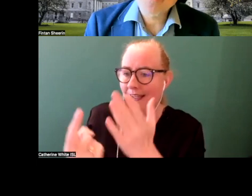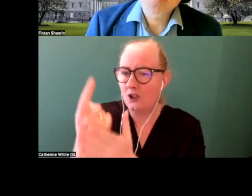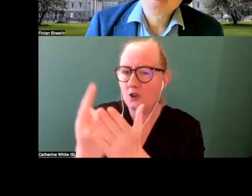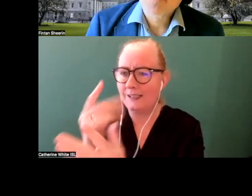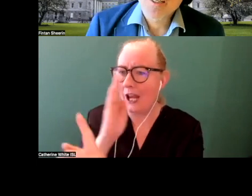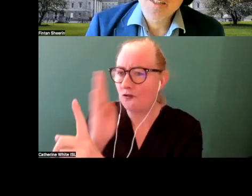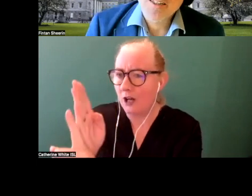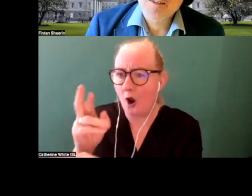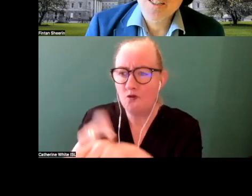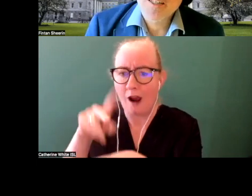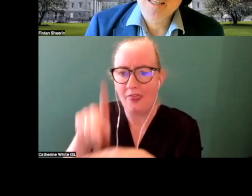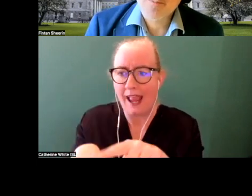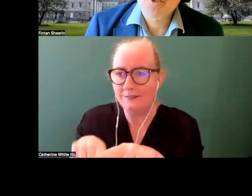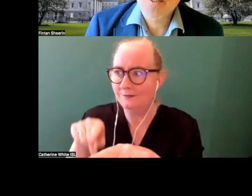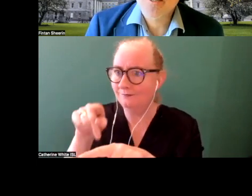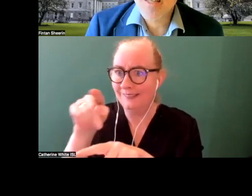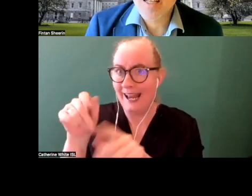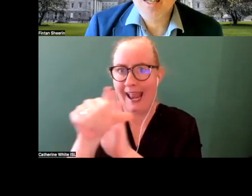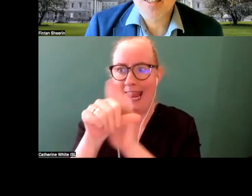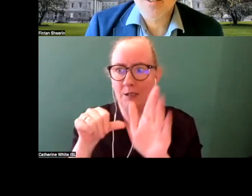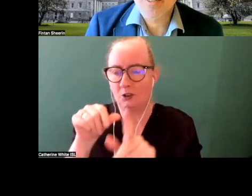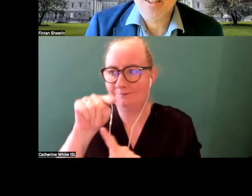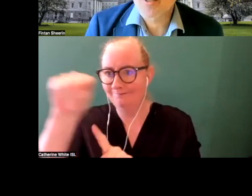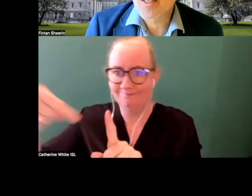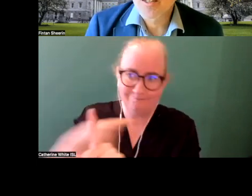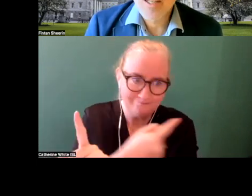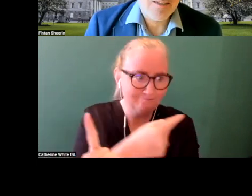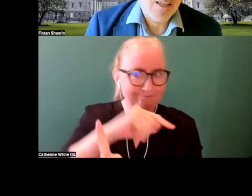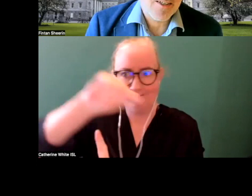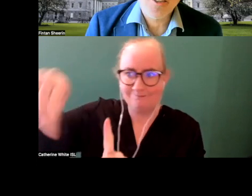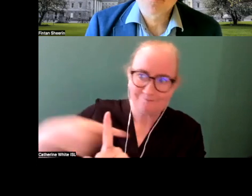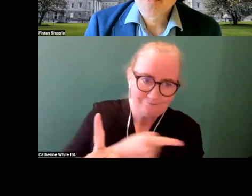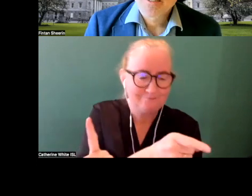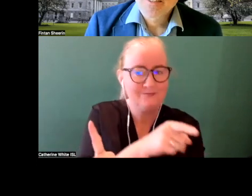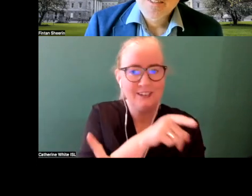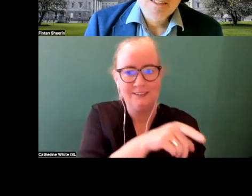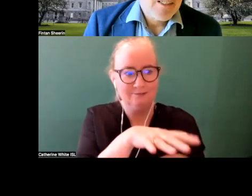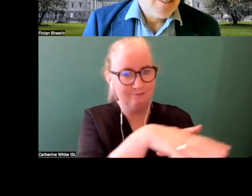than bringing the expertise and skills into the site.